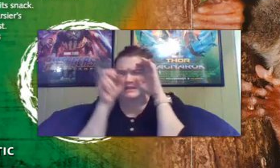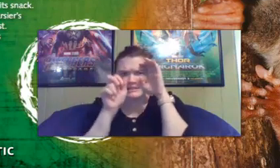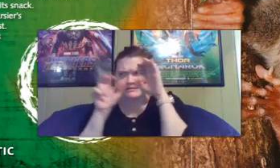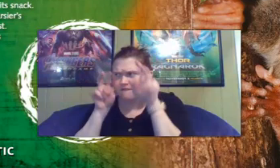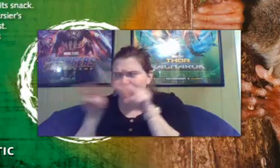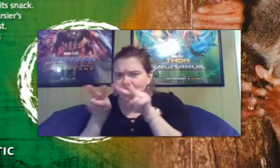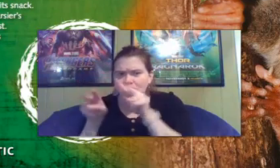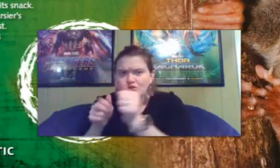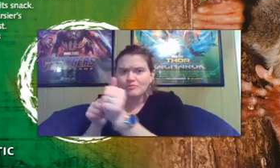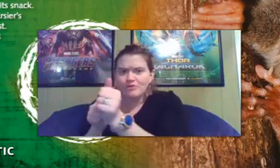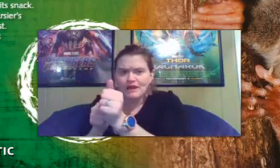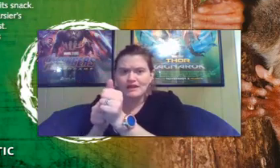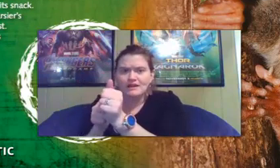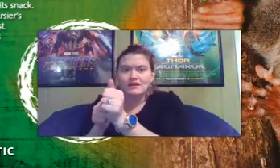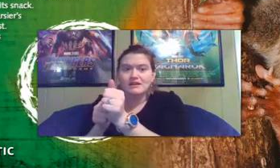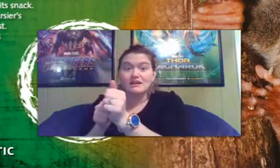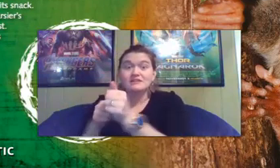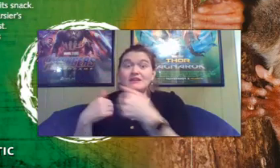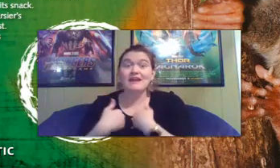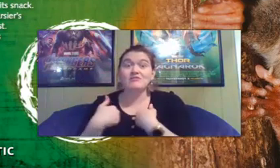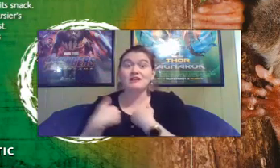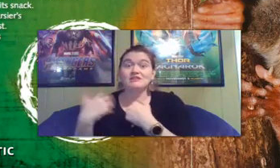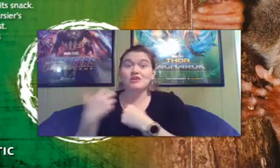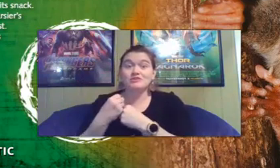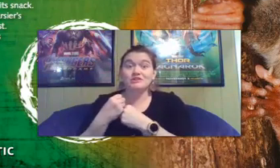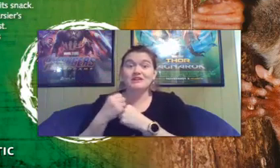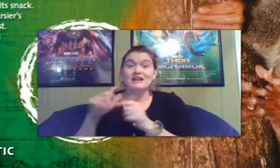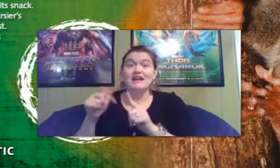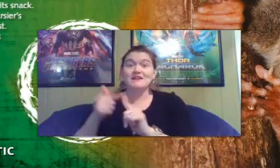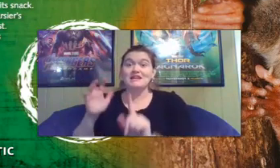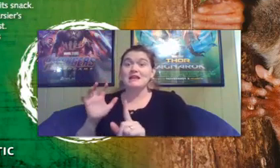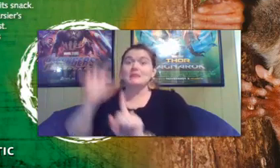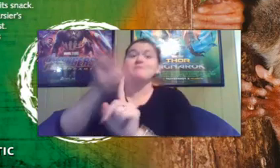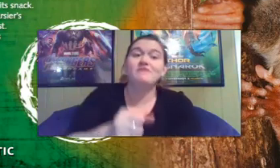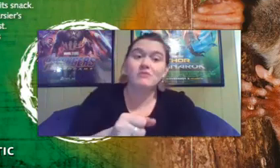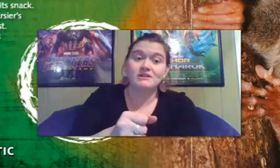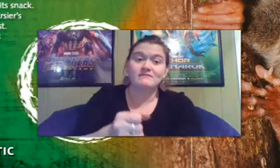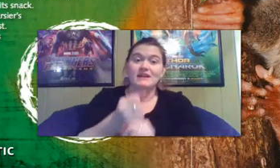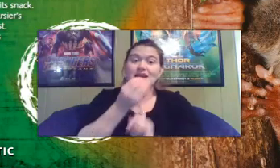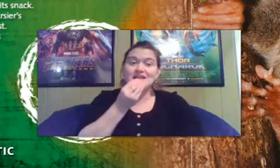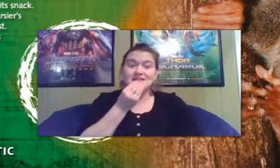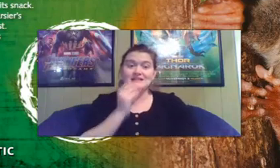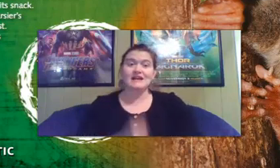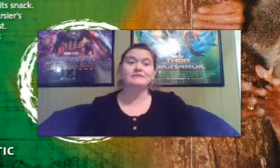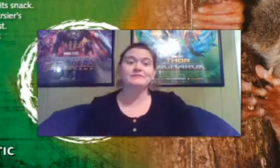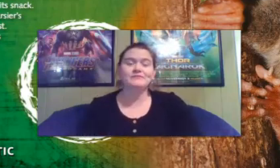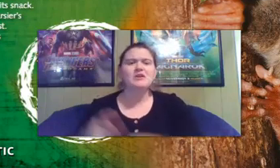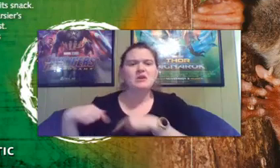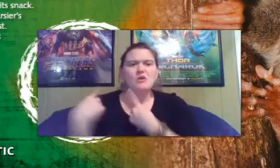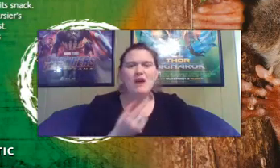round eyes follow the prey till the animal gets closer, and then he leaps forward and eats a